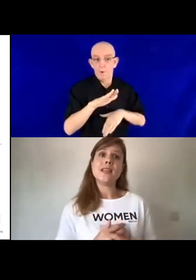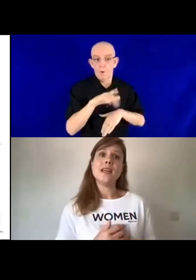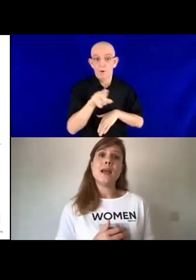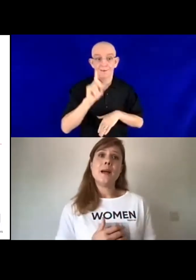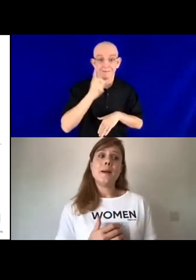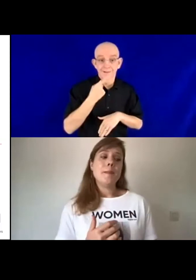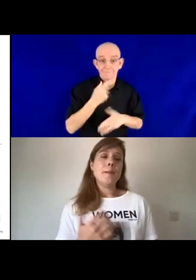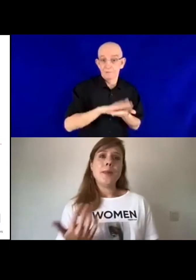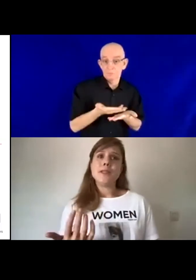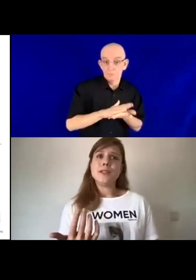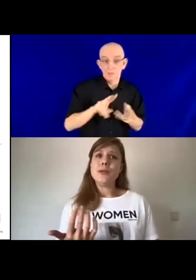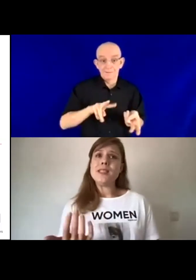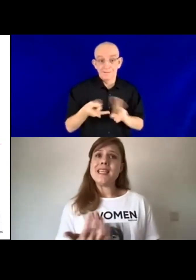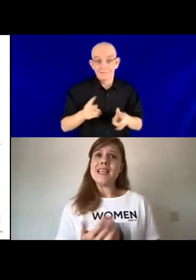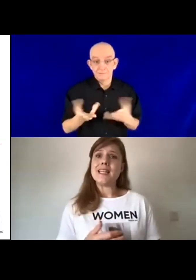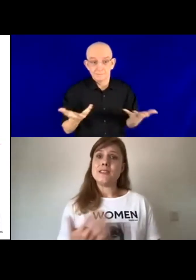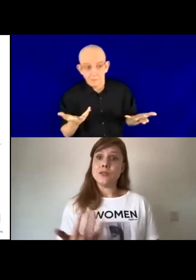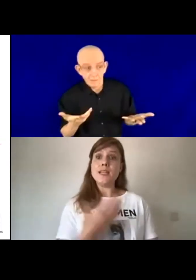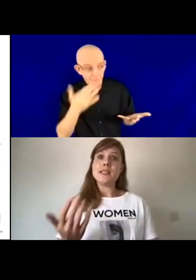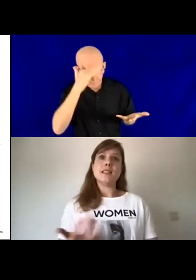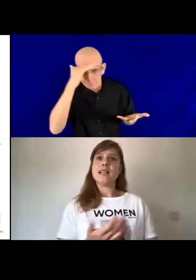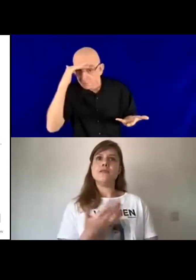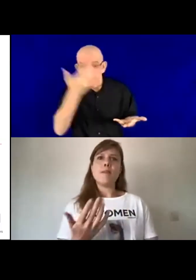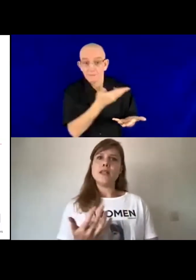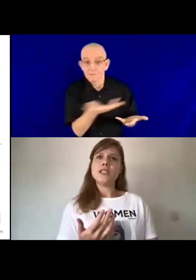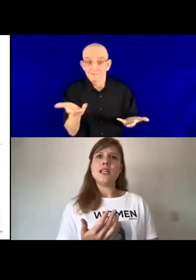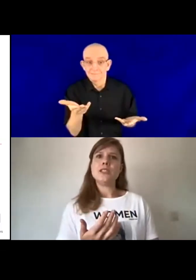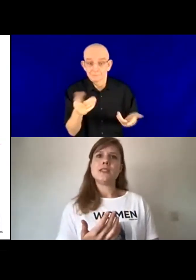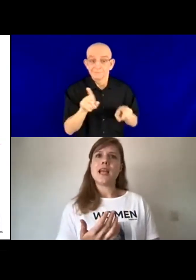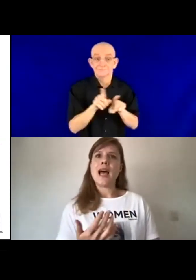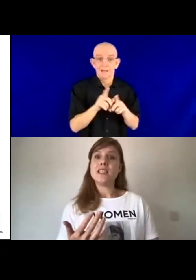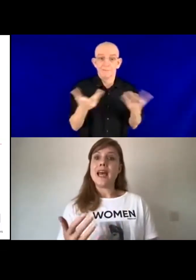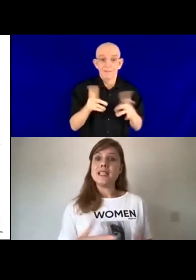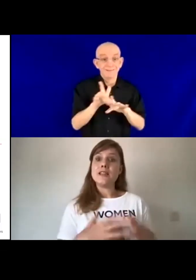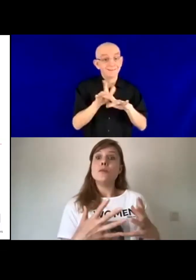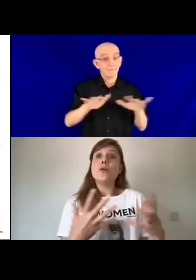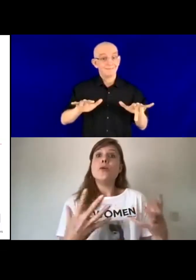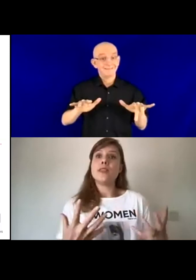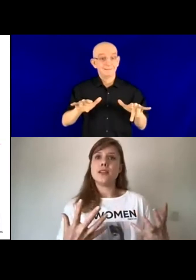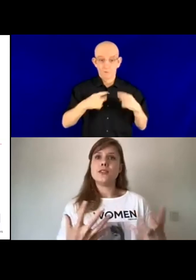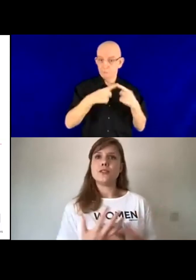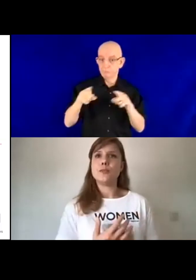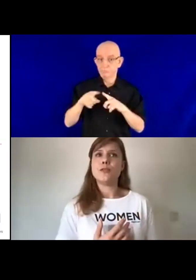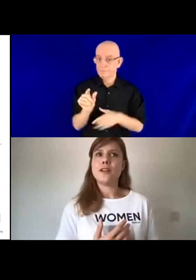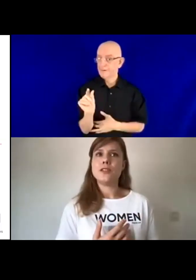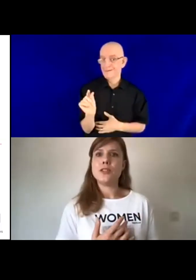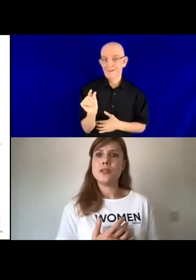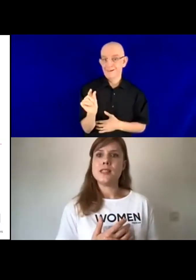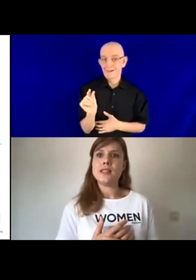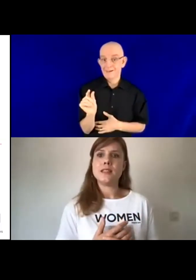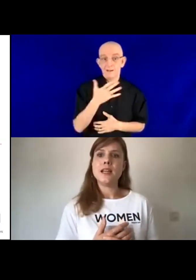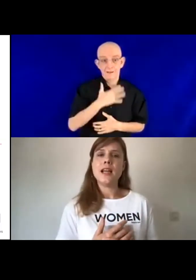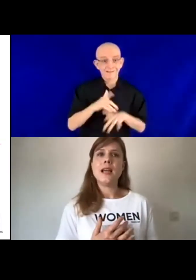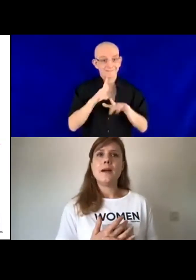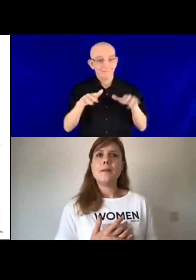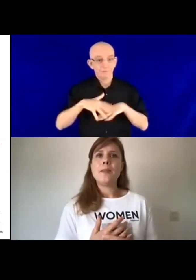address. But you could say that the recent and the rapid changes actually added even more things for the profession to